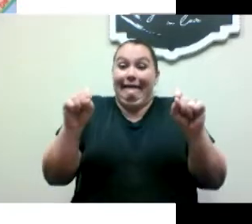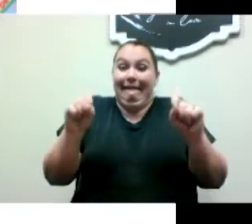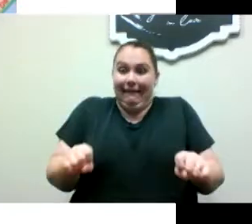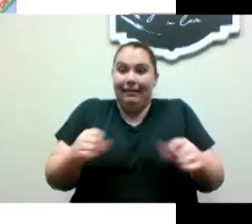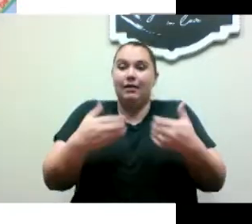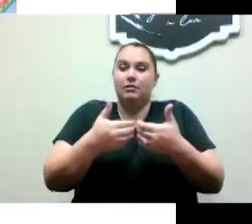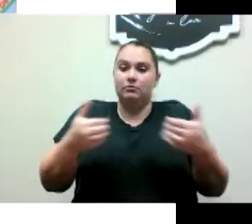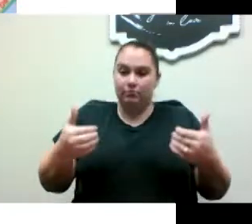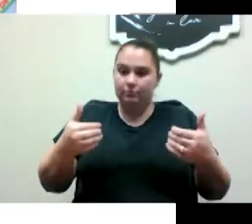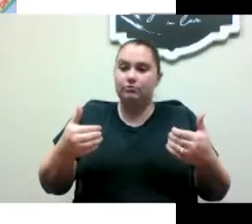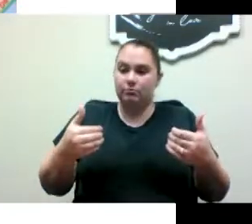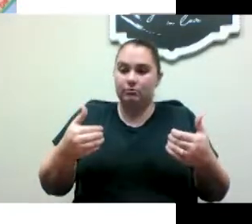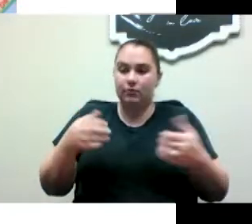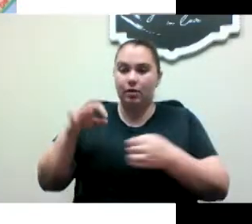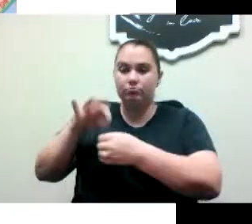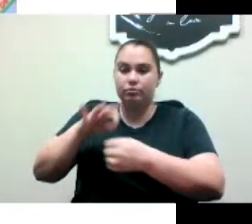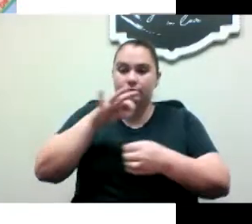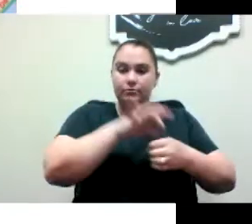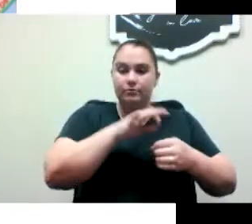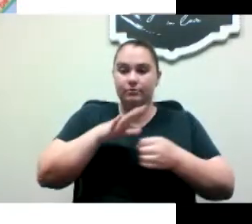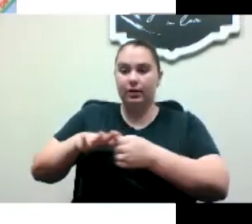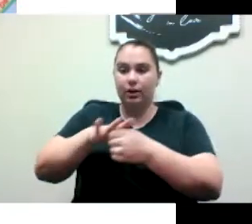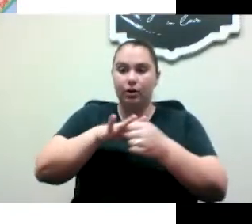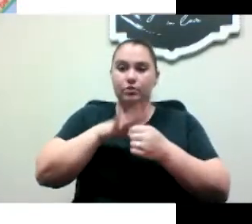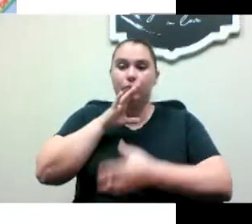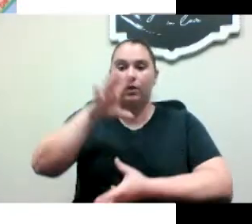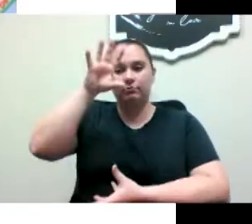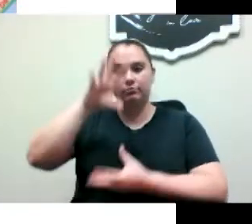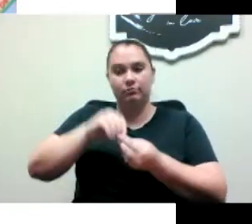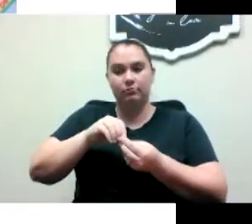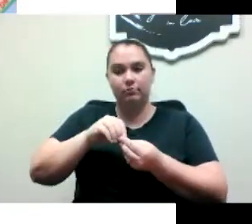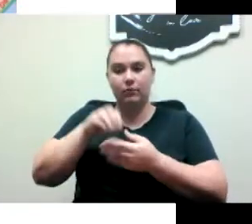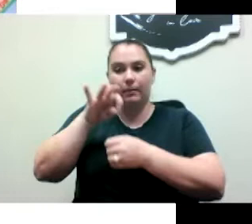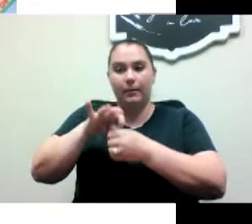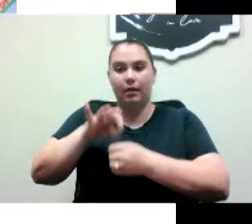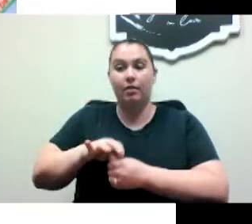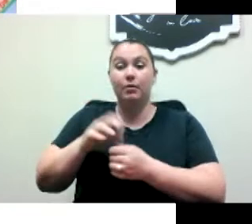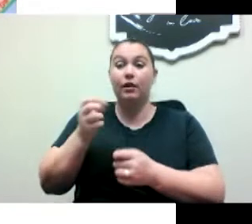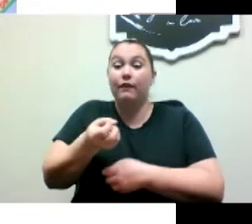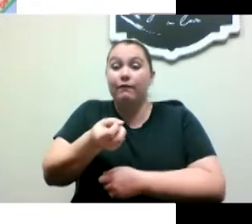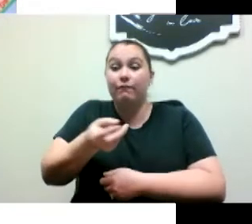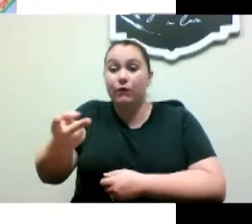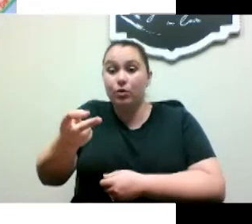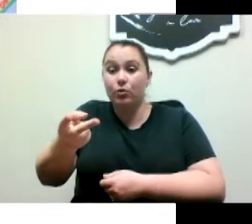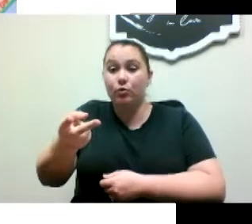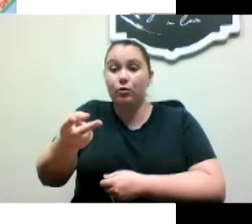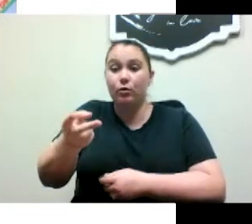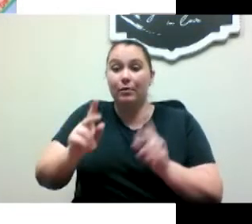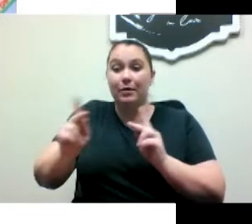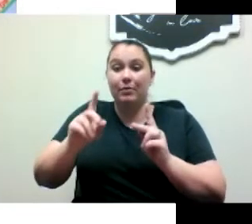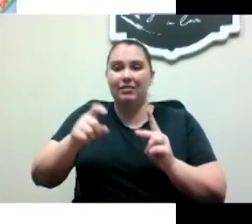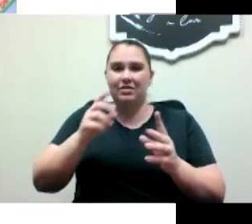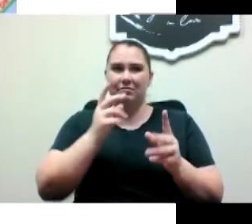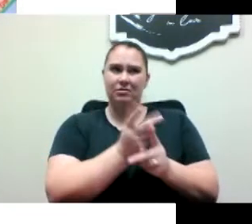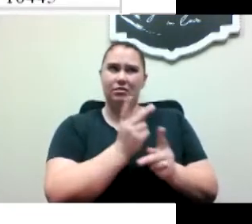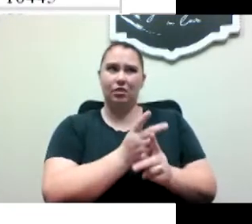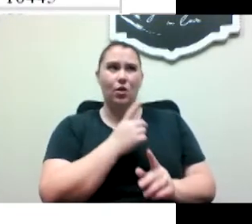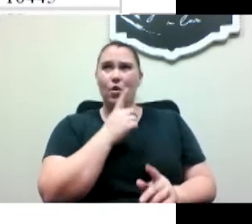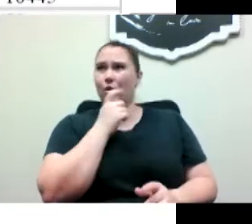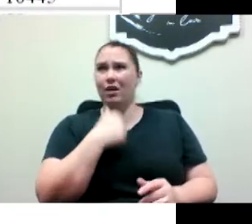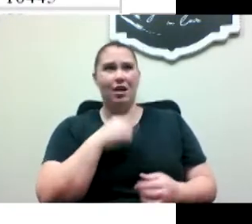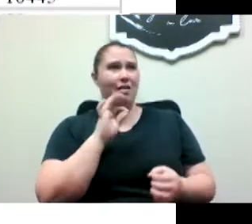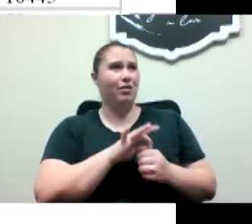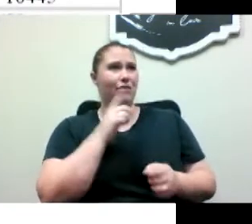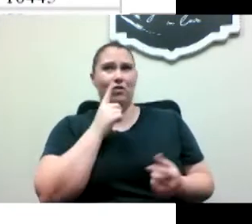1, drawing up the ballots, but 2, it means fewer people have to figure out who they're voting for the next time.